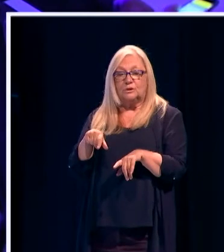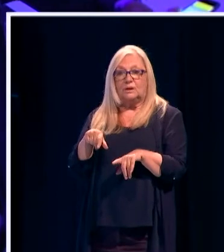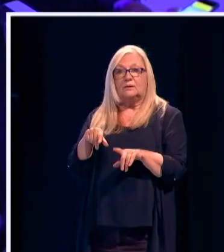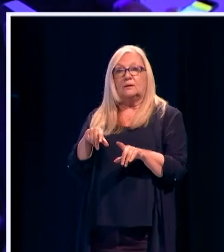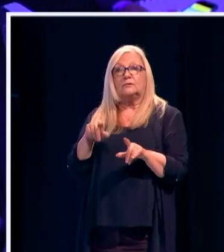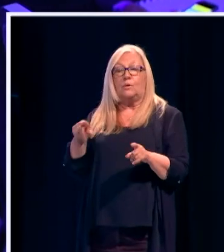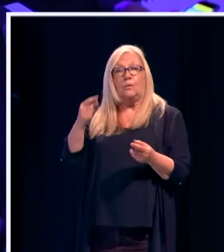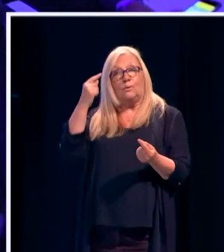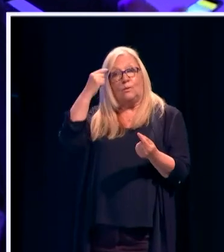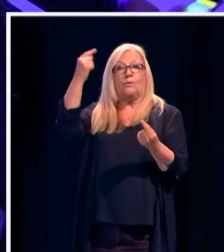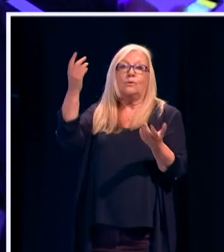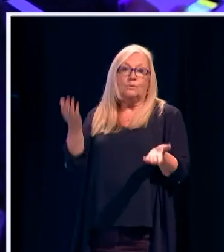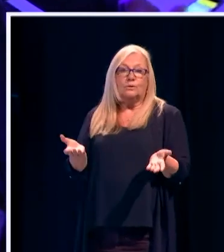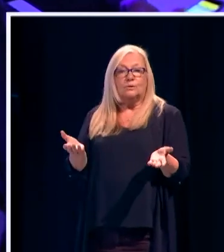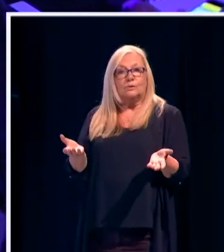idea of